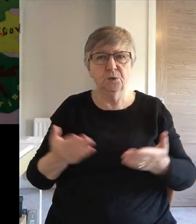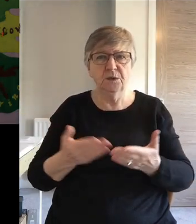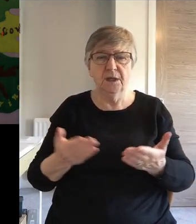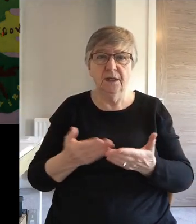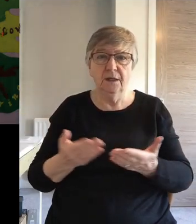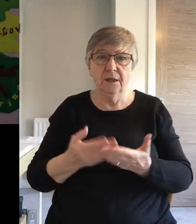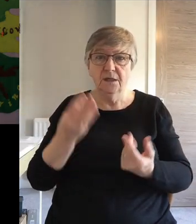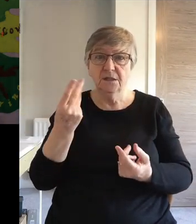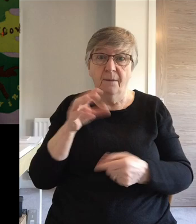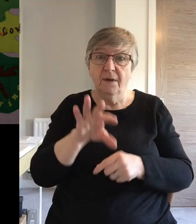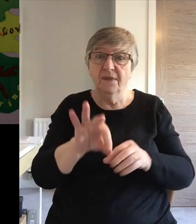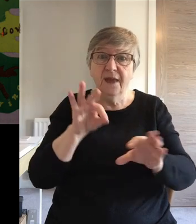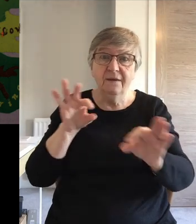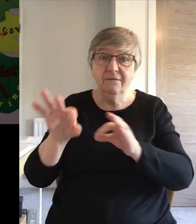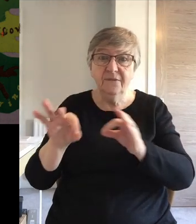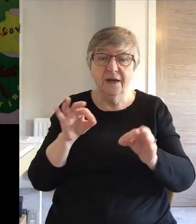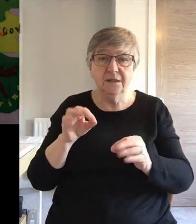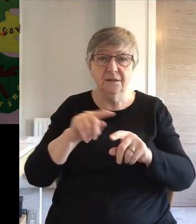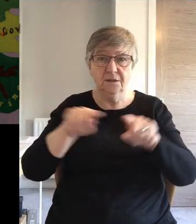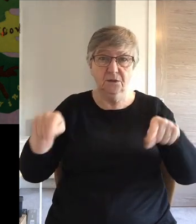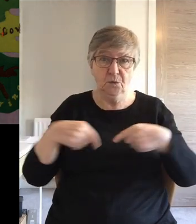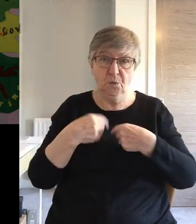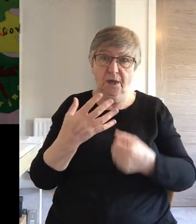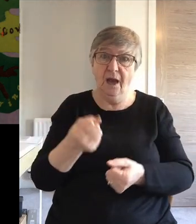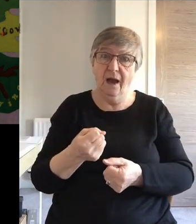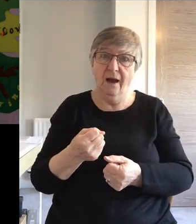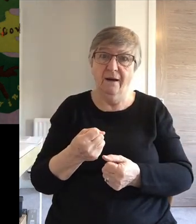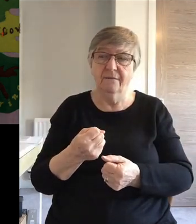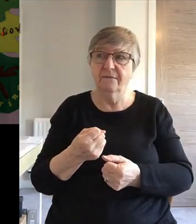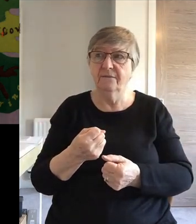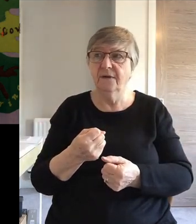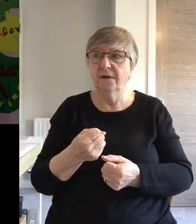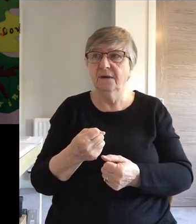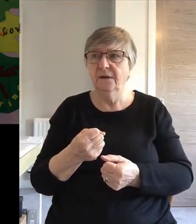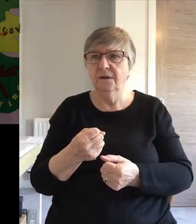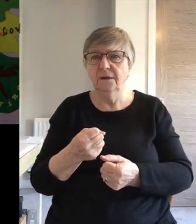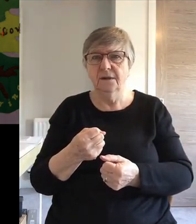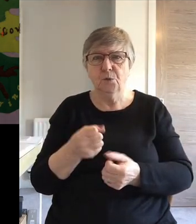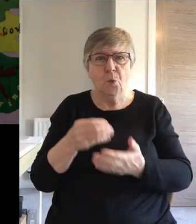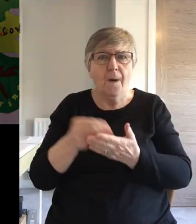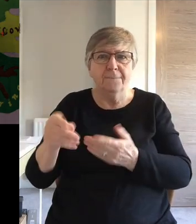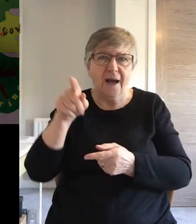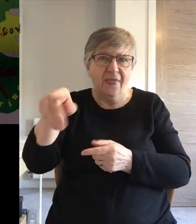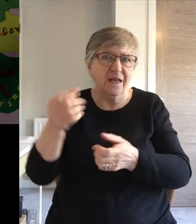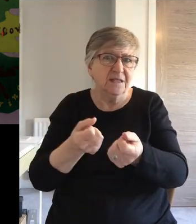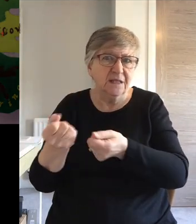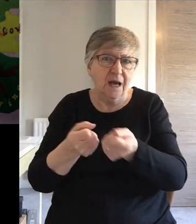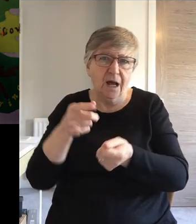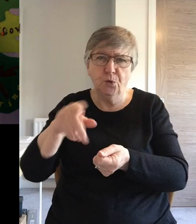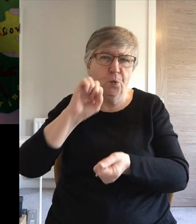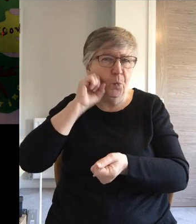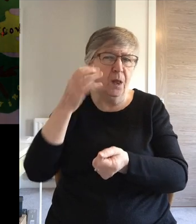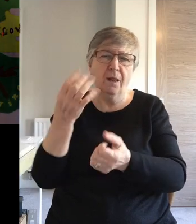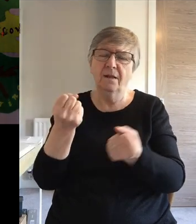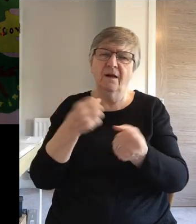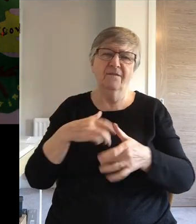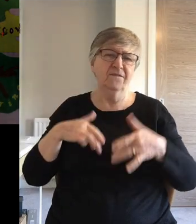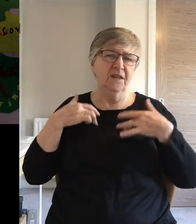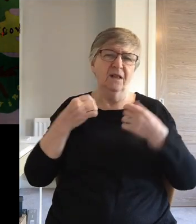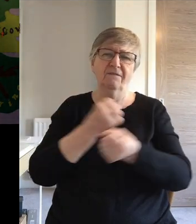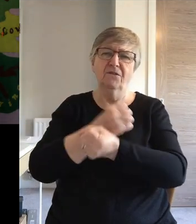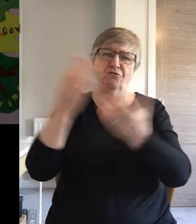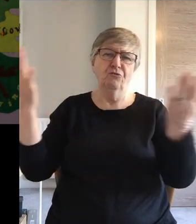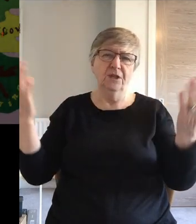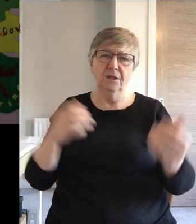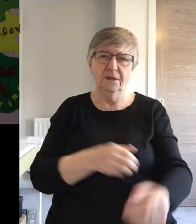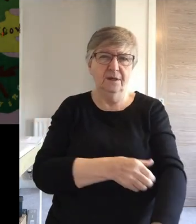today. Some of the invites that we get, you know, just buy this car and you will have ultimate